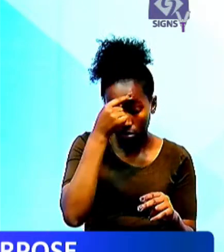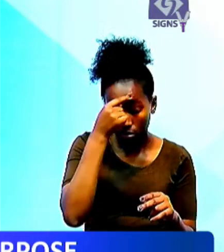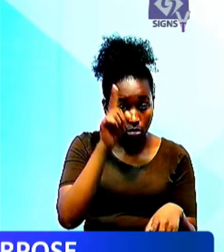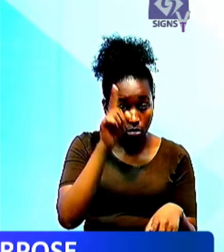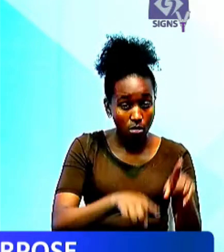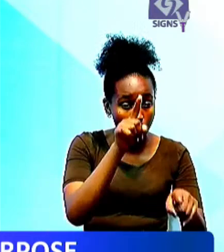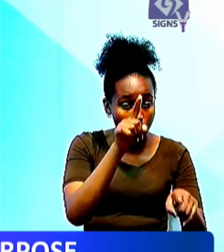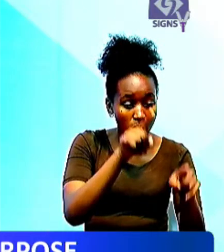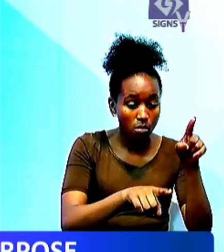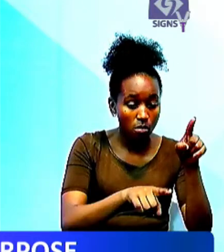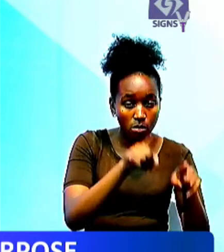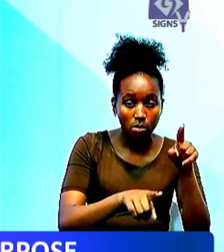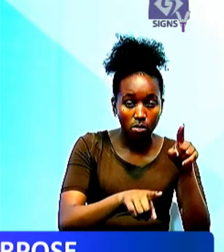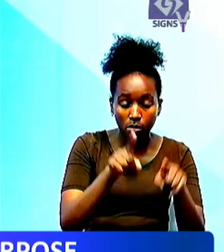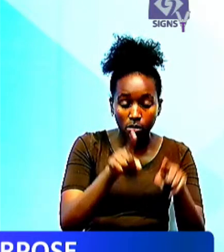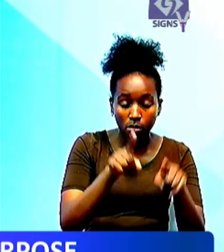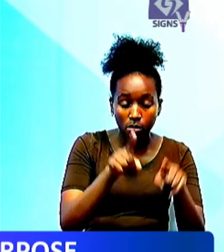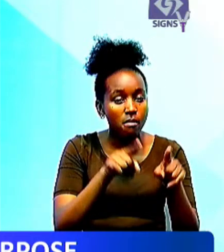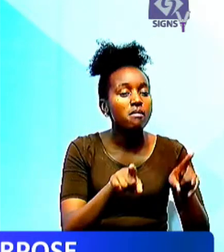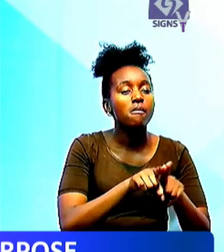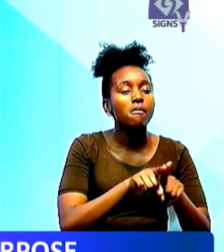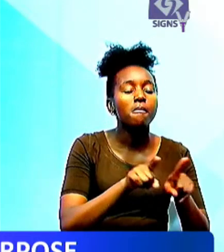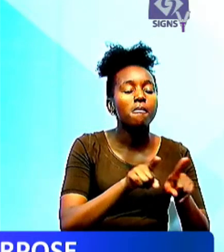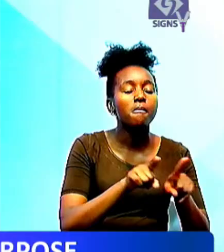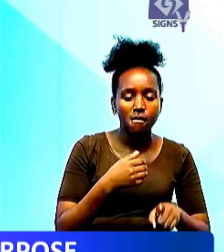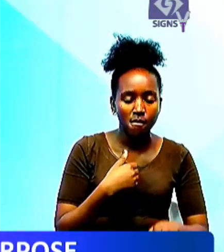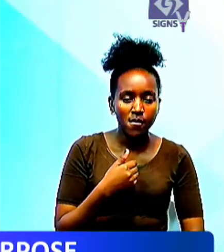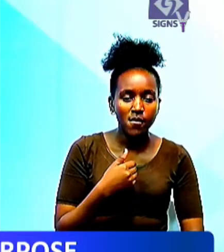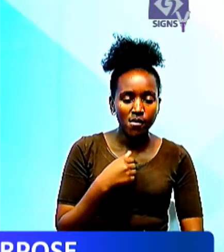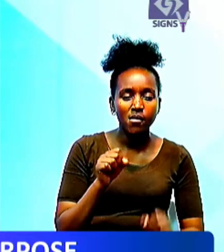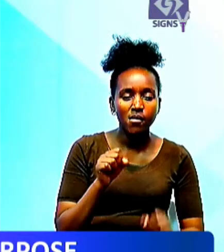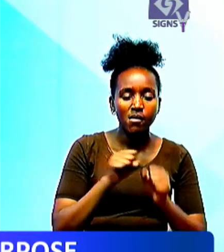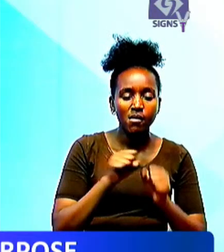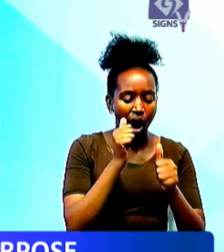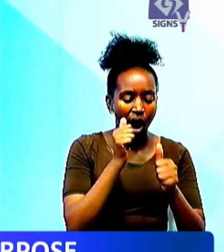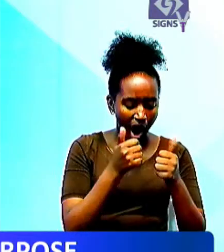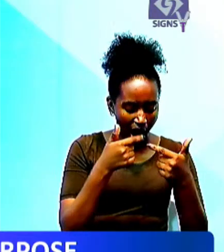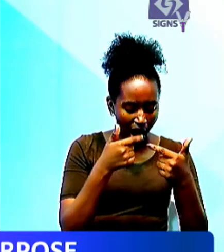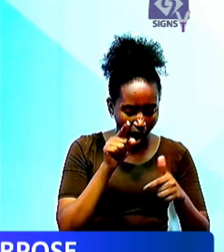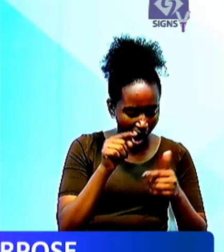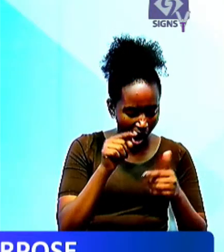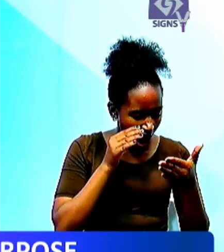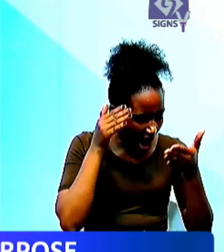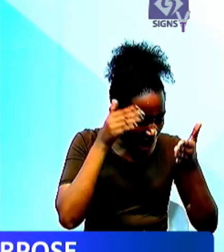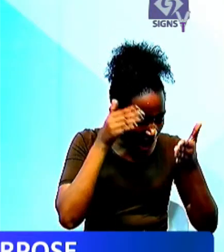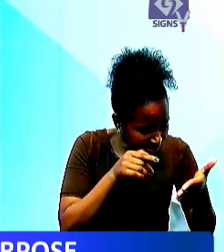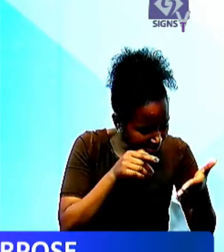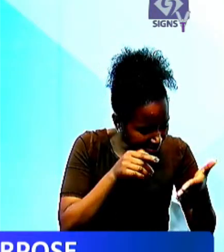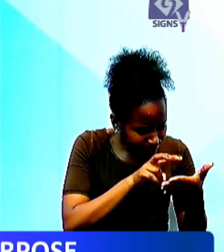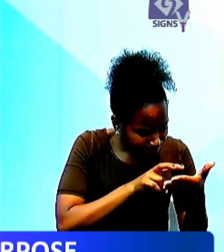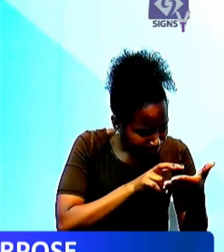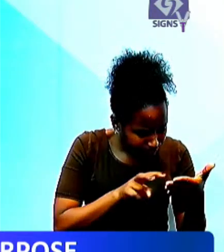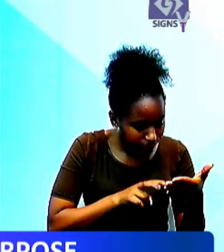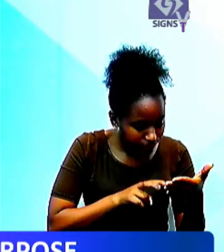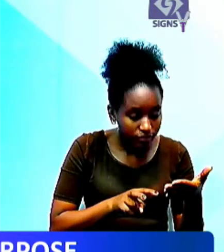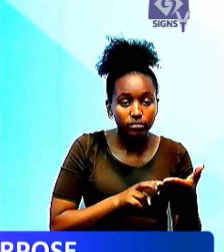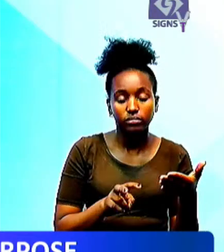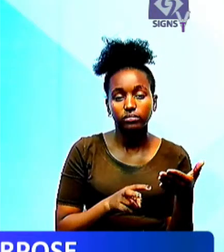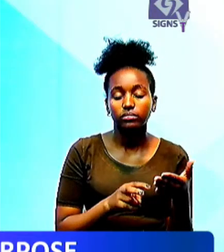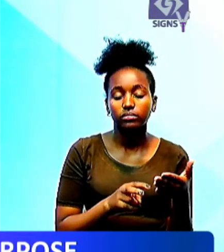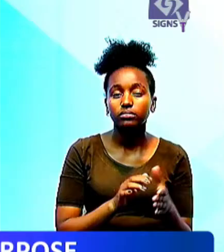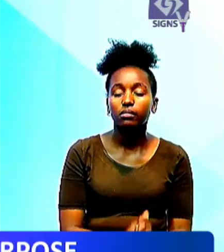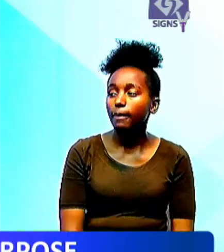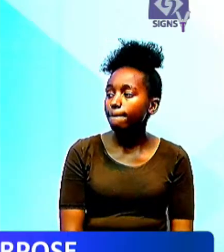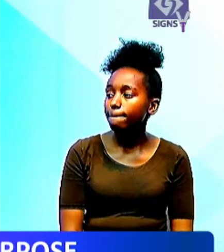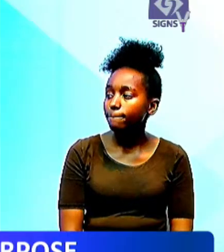and you have to have software. To track this, you have to have software monitoring. You have to put stop losses such that if my currency is